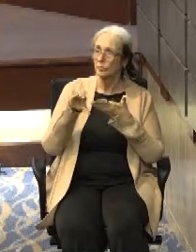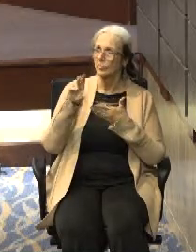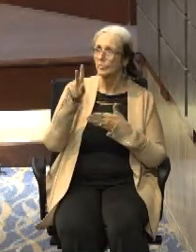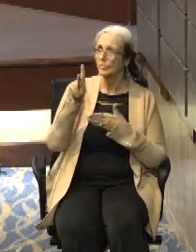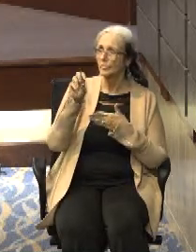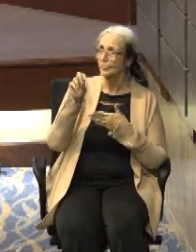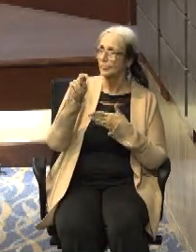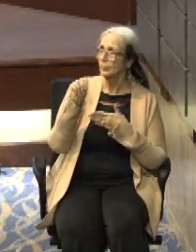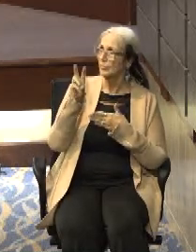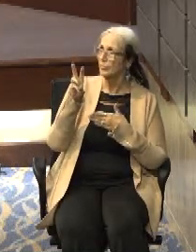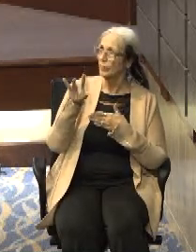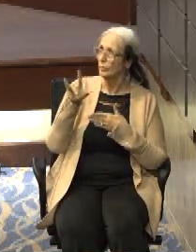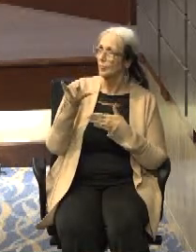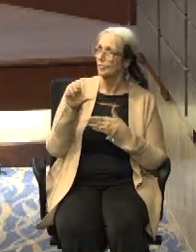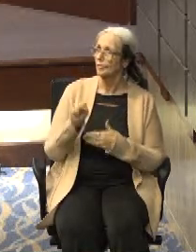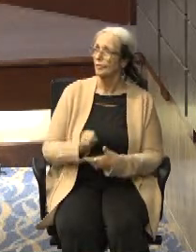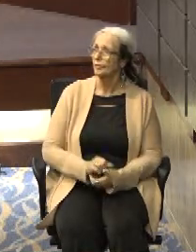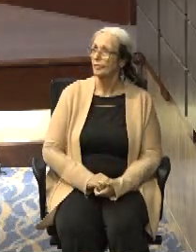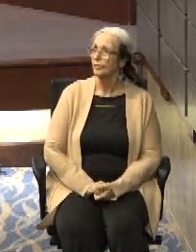Willits.